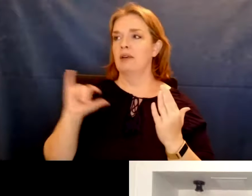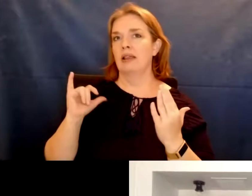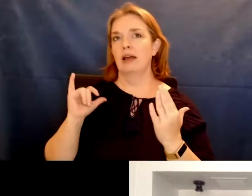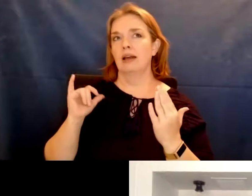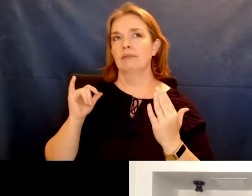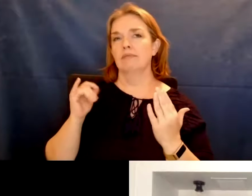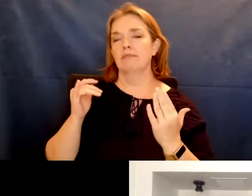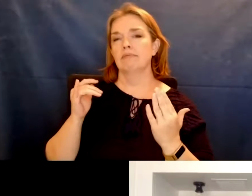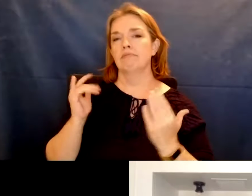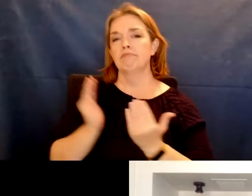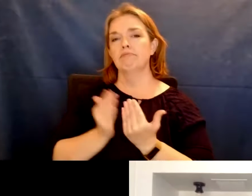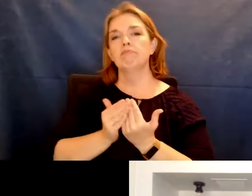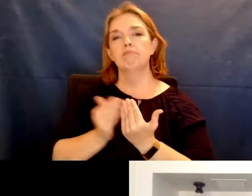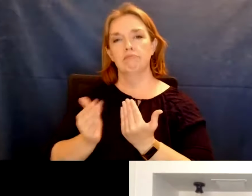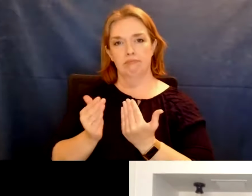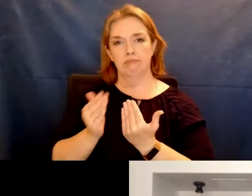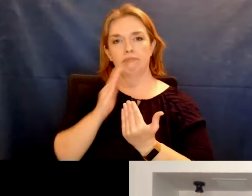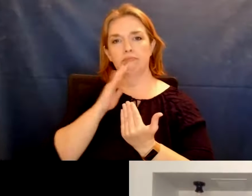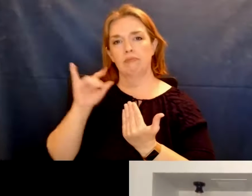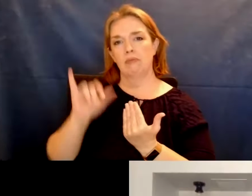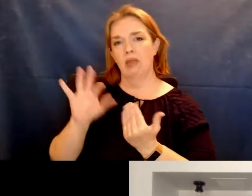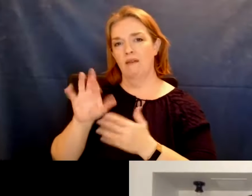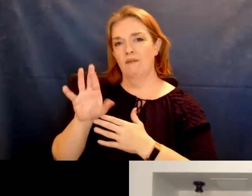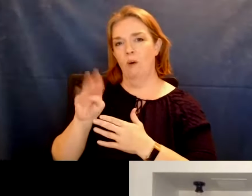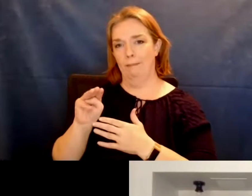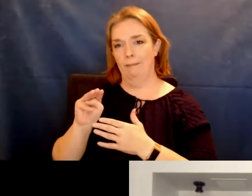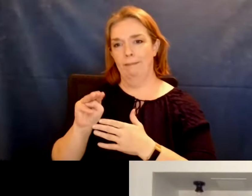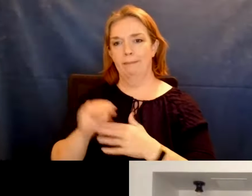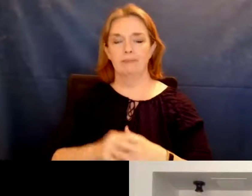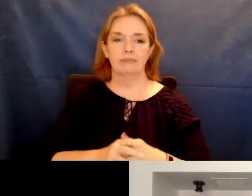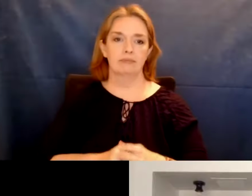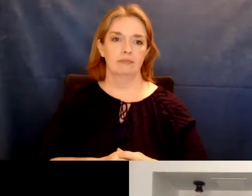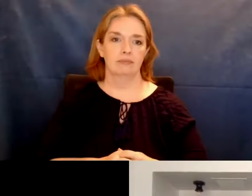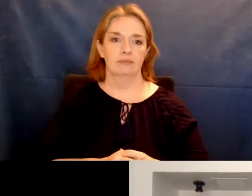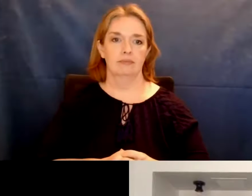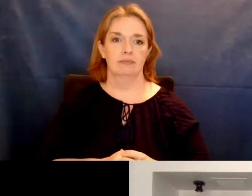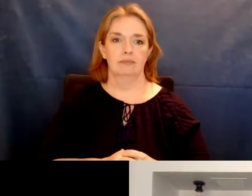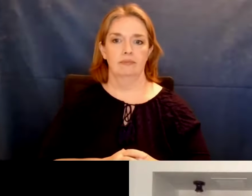be the one. And so I'm gonna share